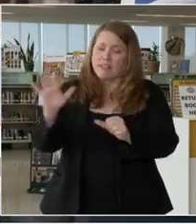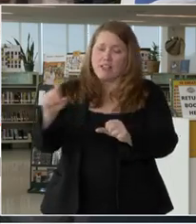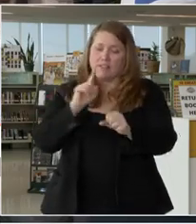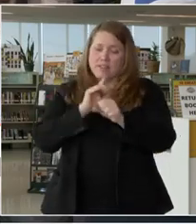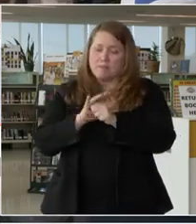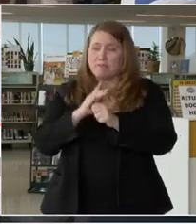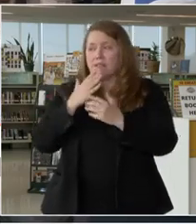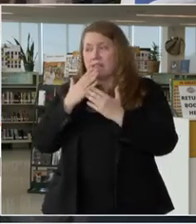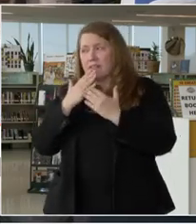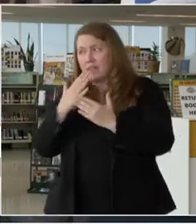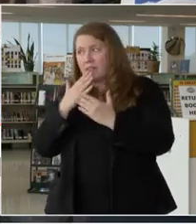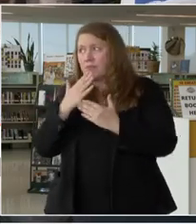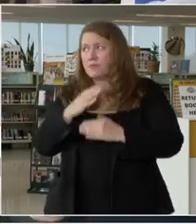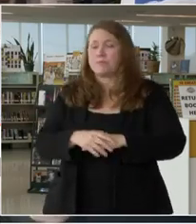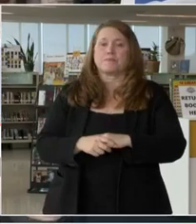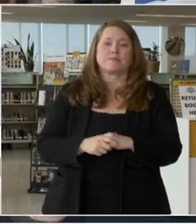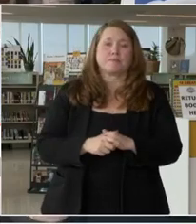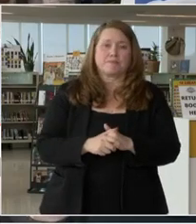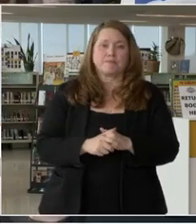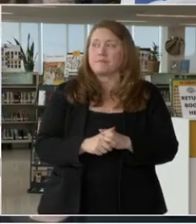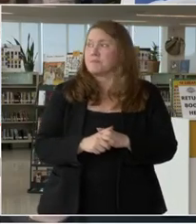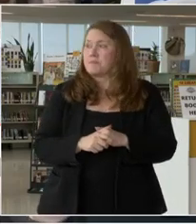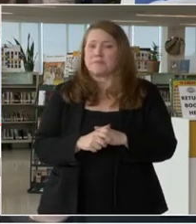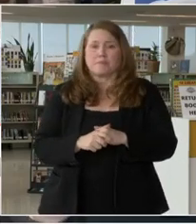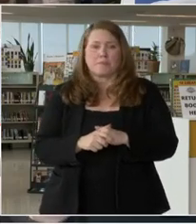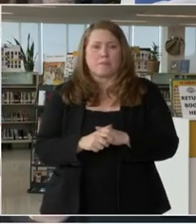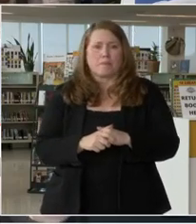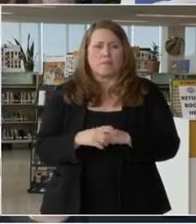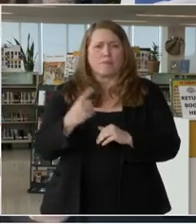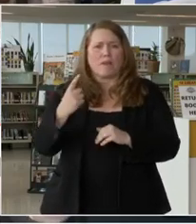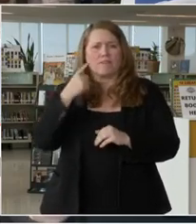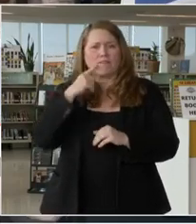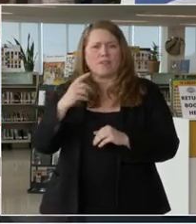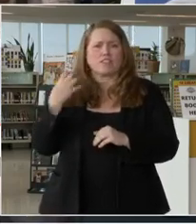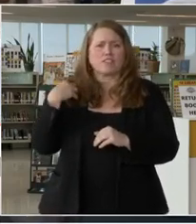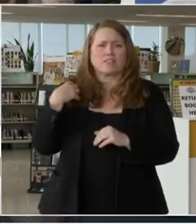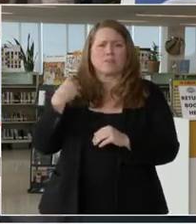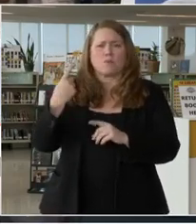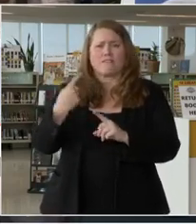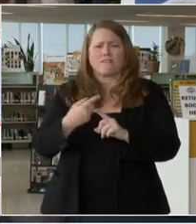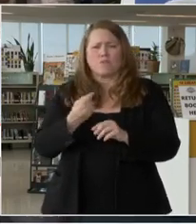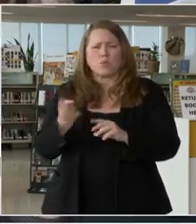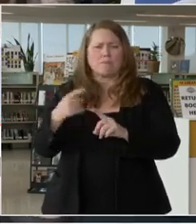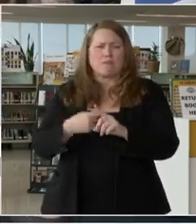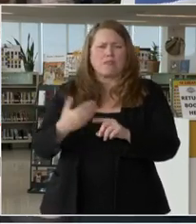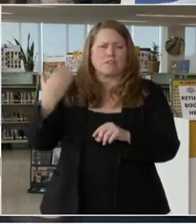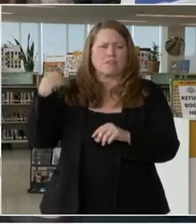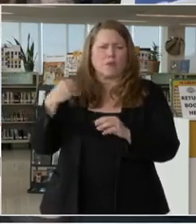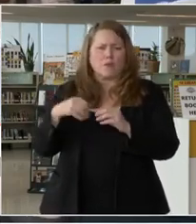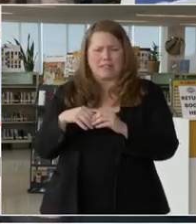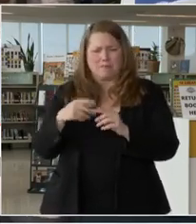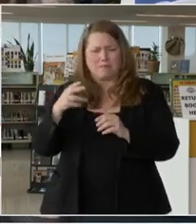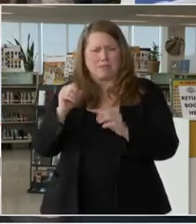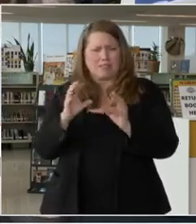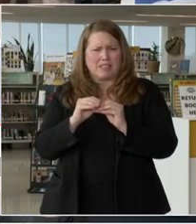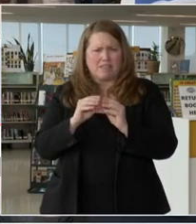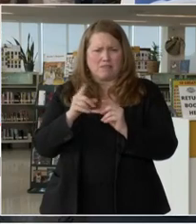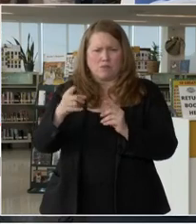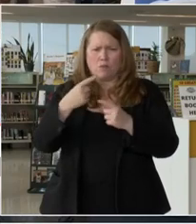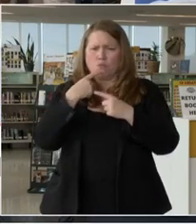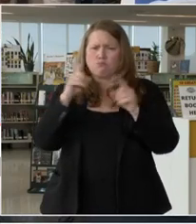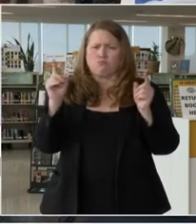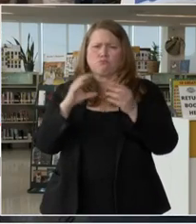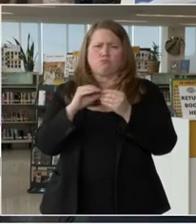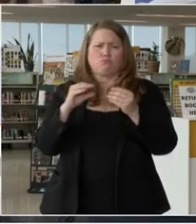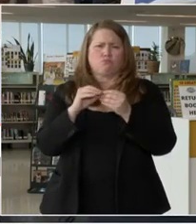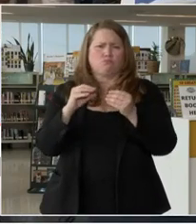question. I have one for the chief. A few months ago, we were in a press conference where you were announcing that